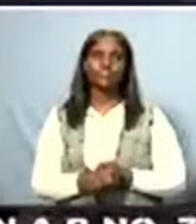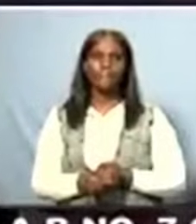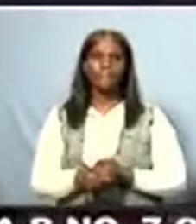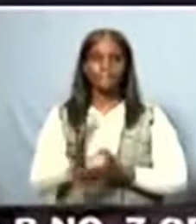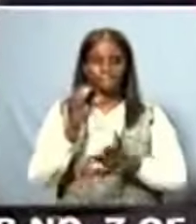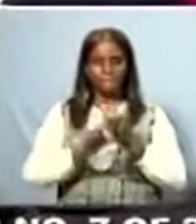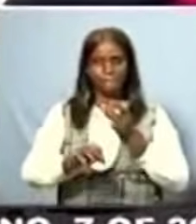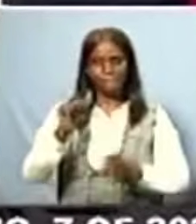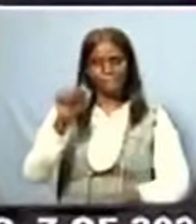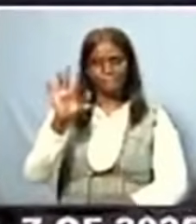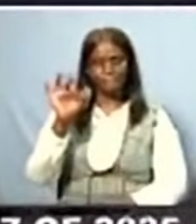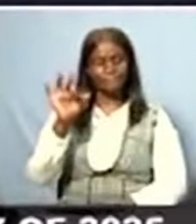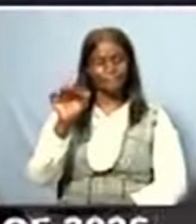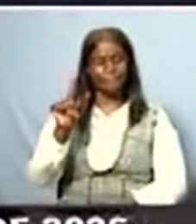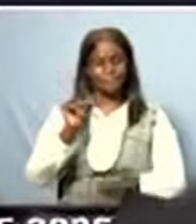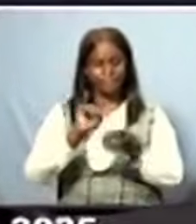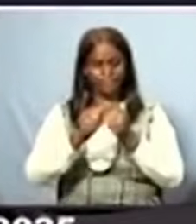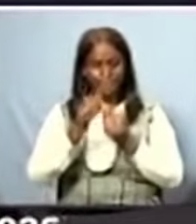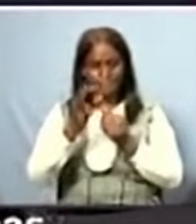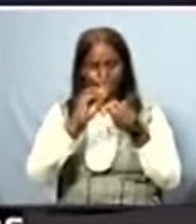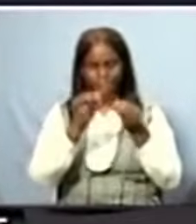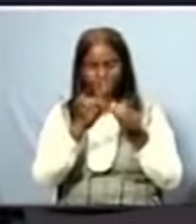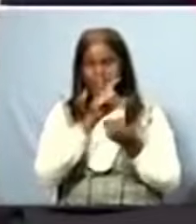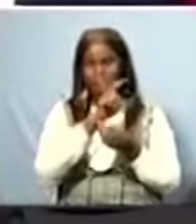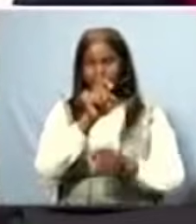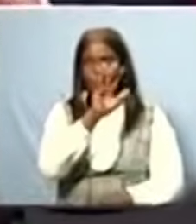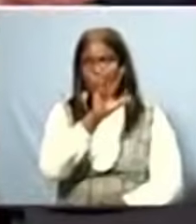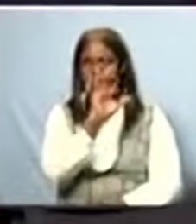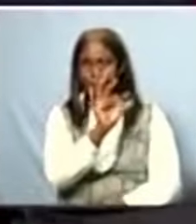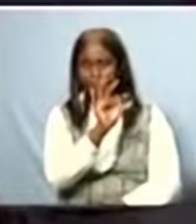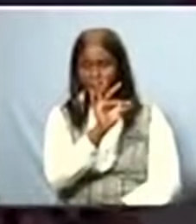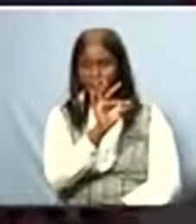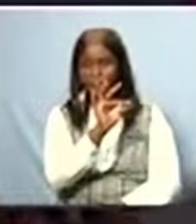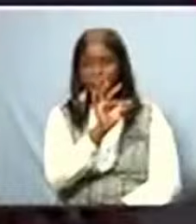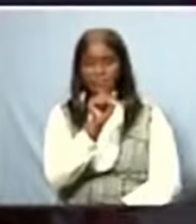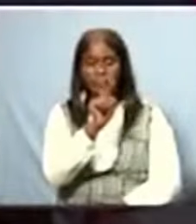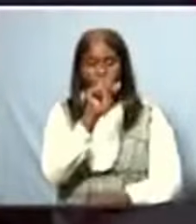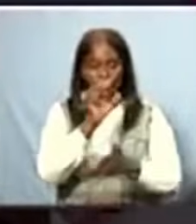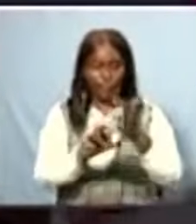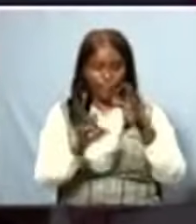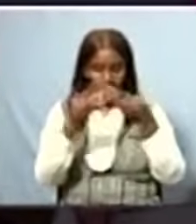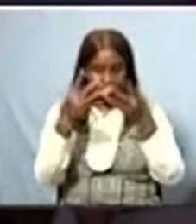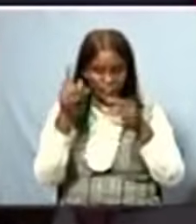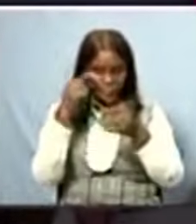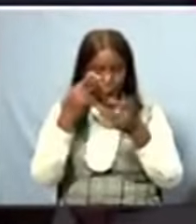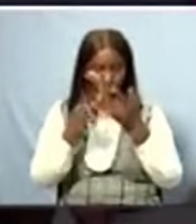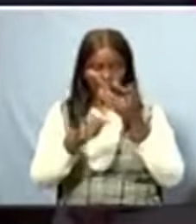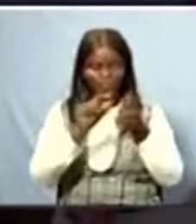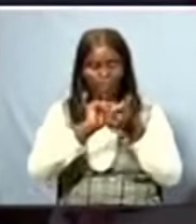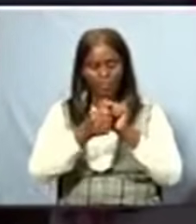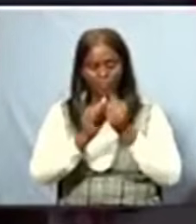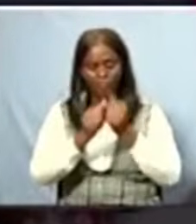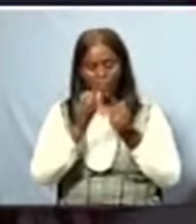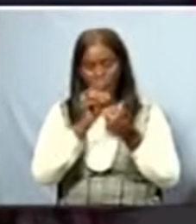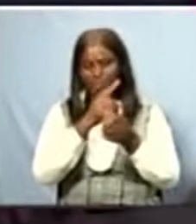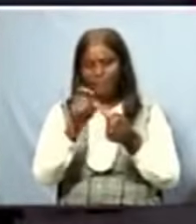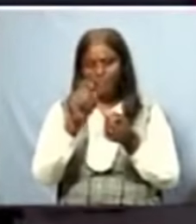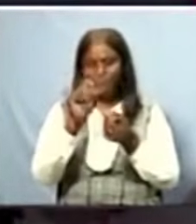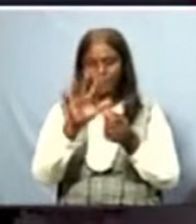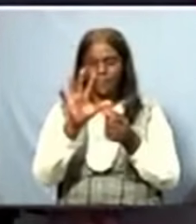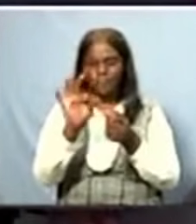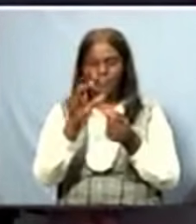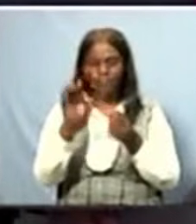Clause 19, amendment of Article 159. The clause provides for the amendment of Article 159